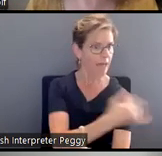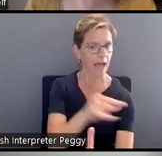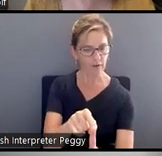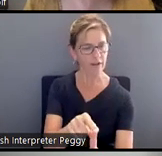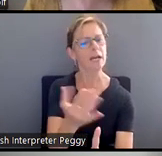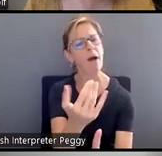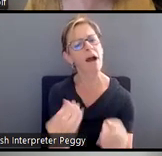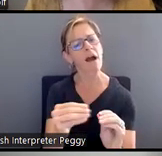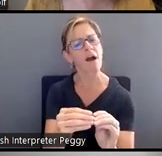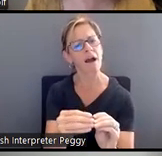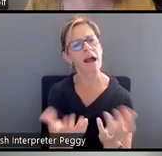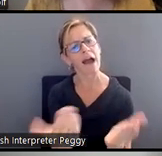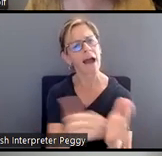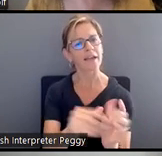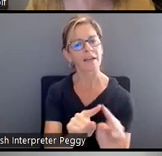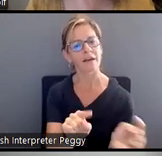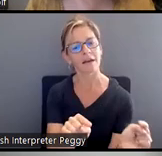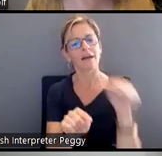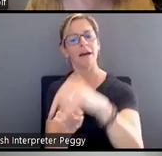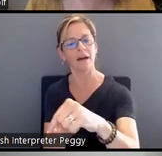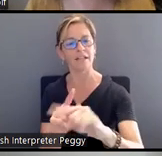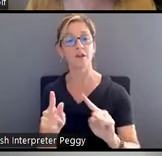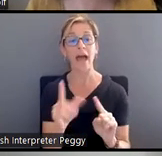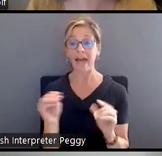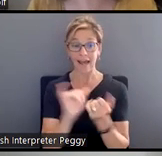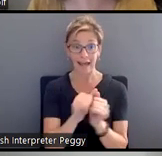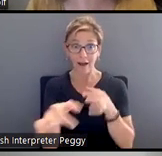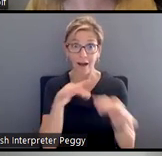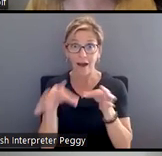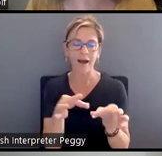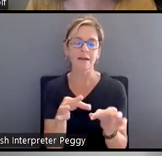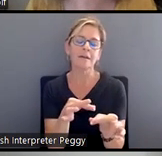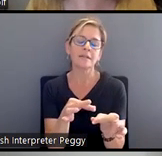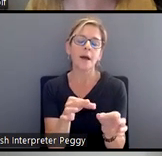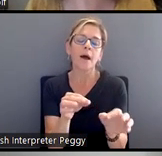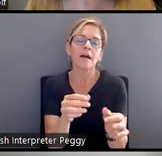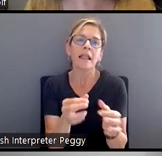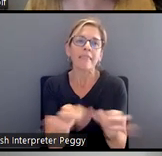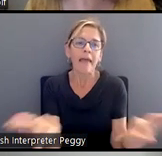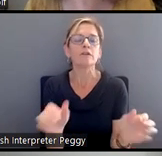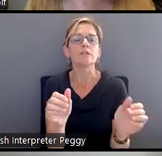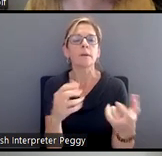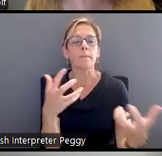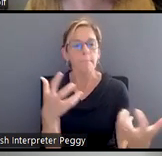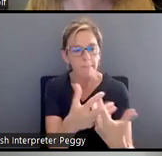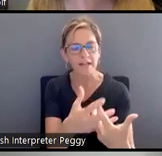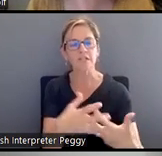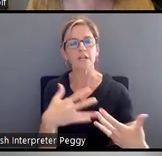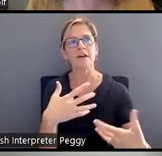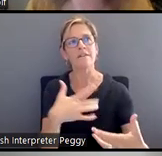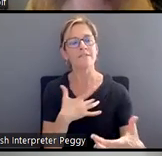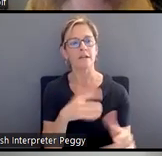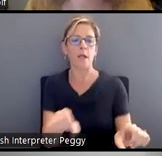But we need to use language that feels possible. It can feel difficult or challenging, but it needs to